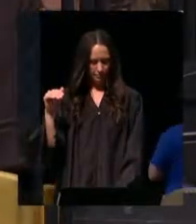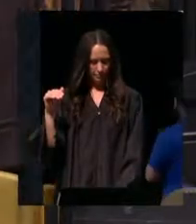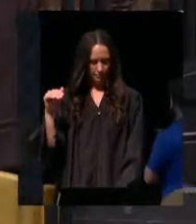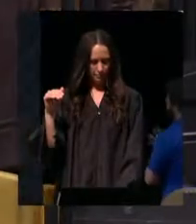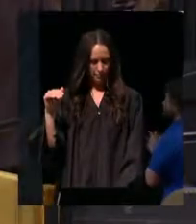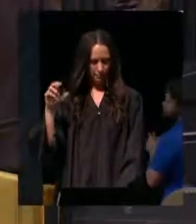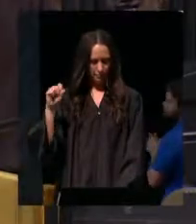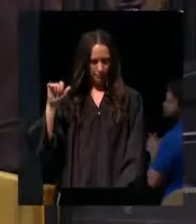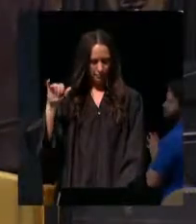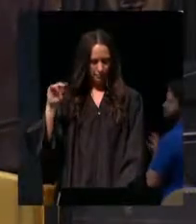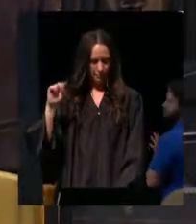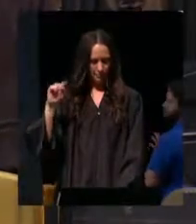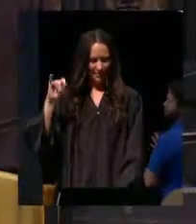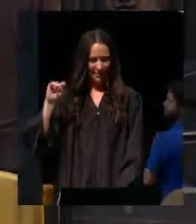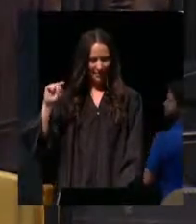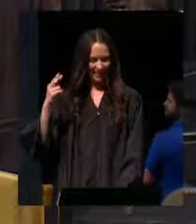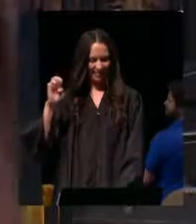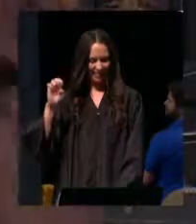Sintish Sango.